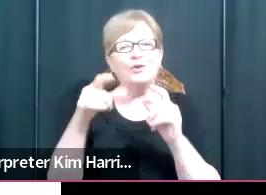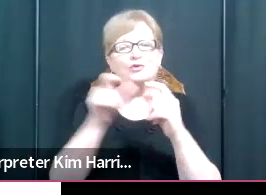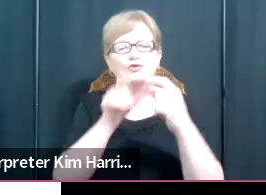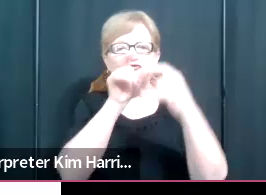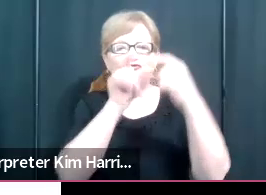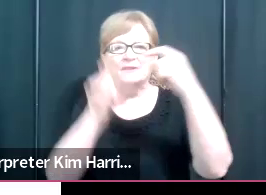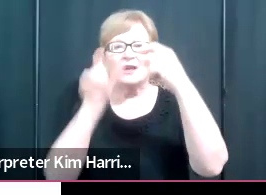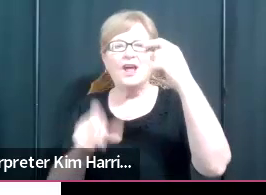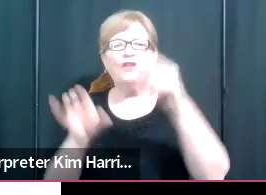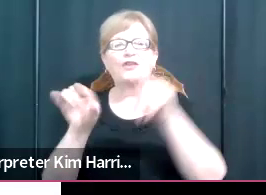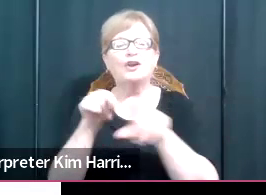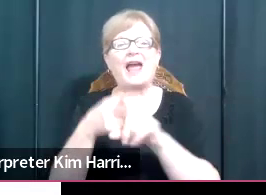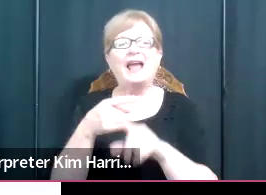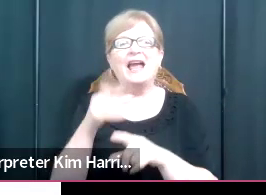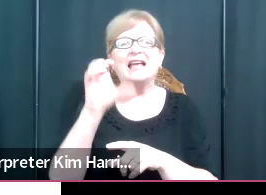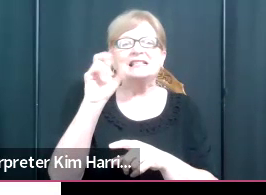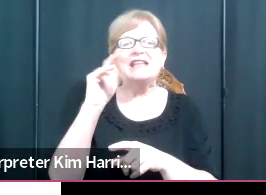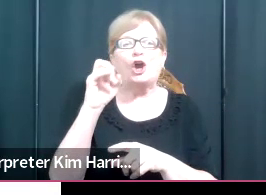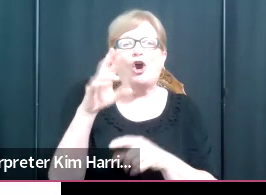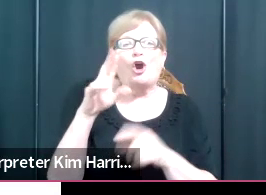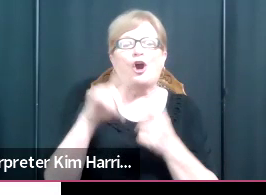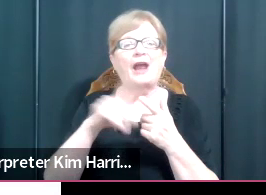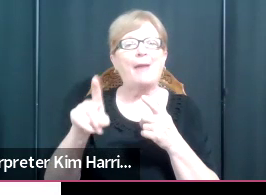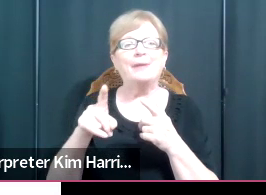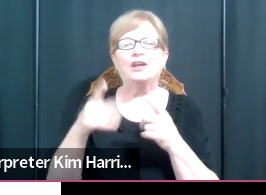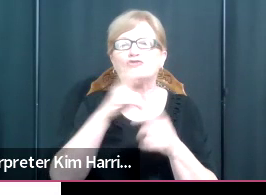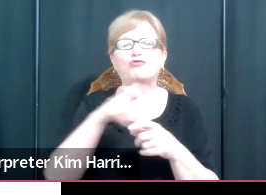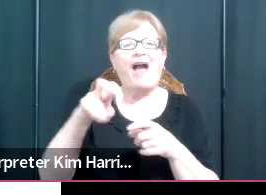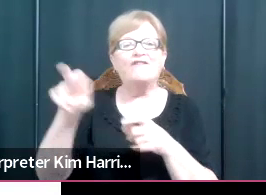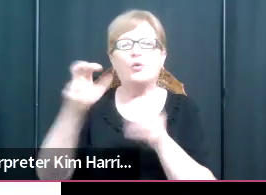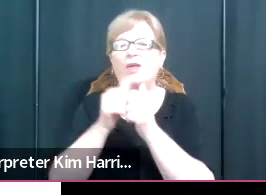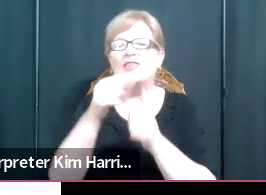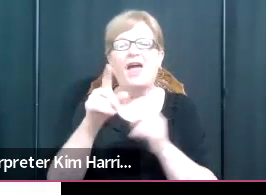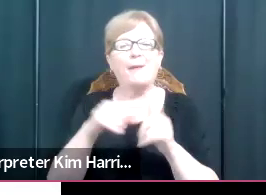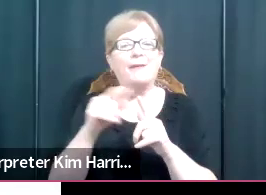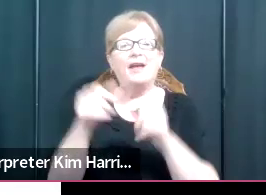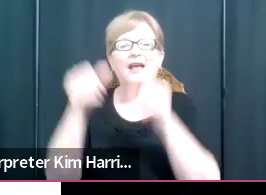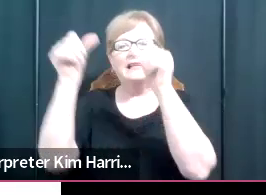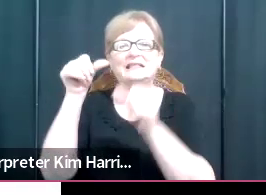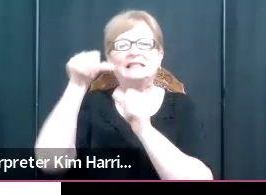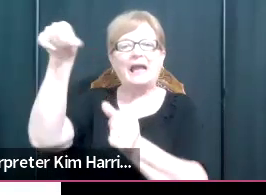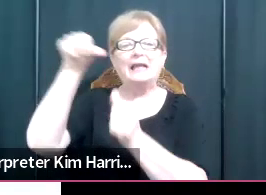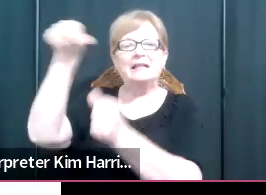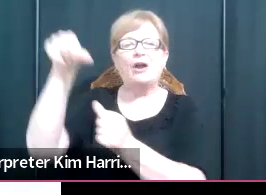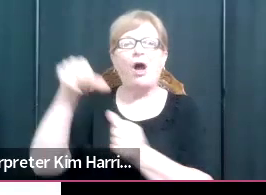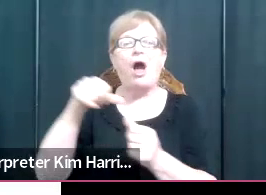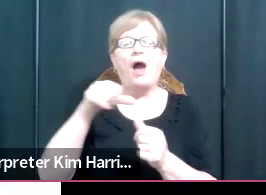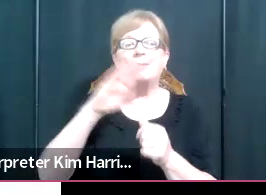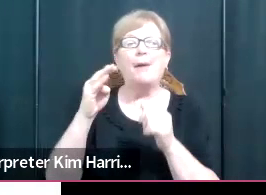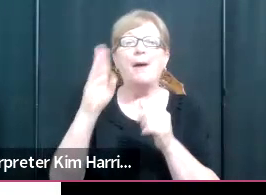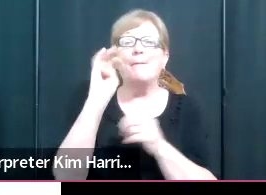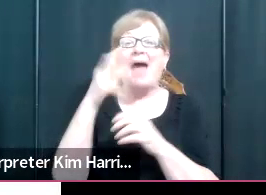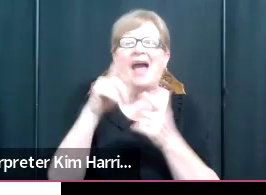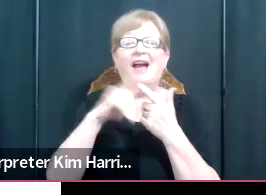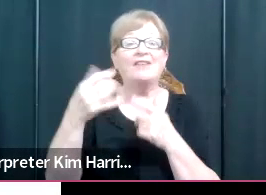stickers, and so they can be very portable, travel friendly AT. You can put it on the back of a cell phone case or an iPad case.